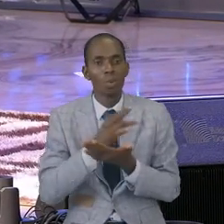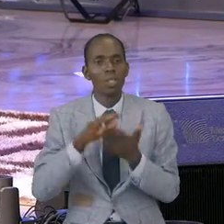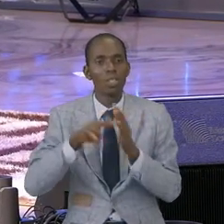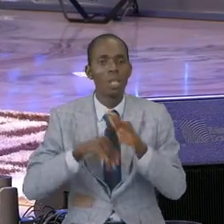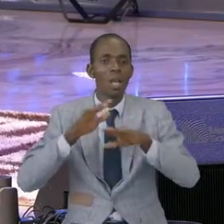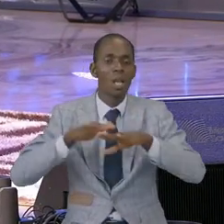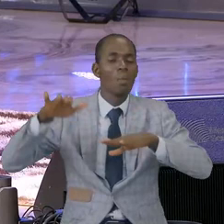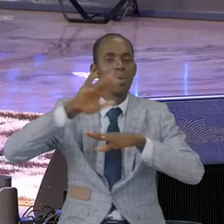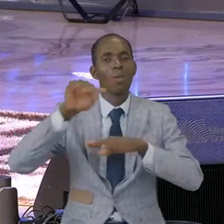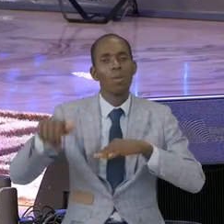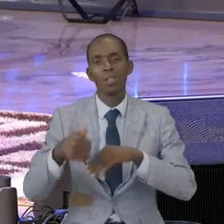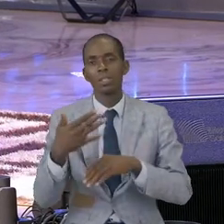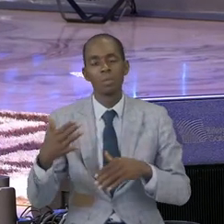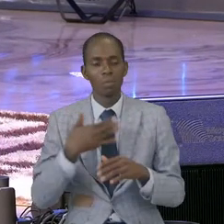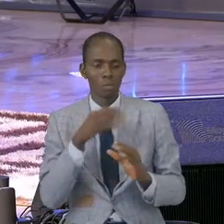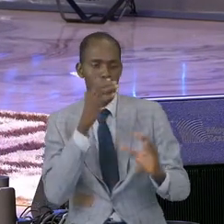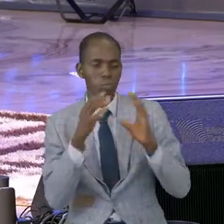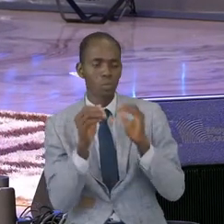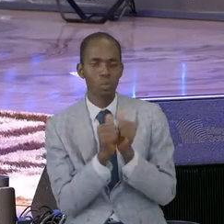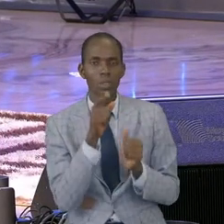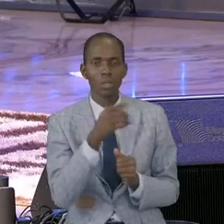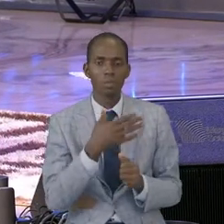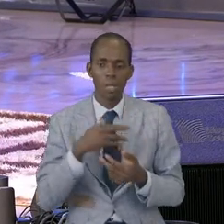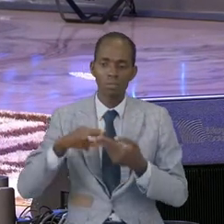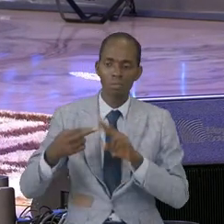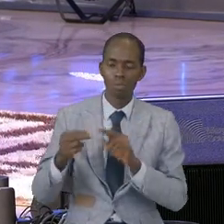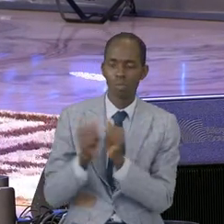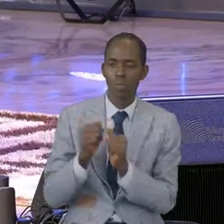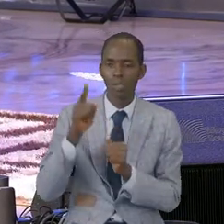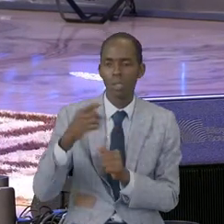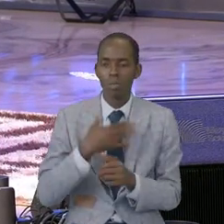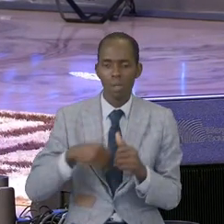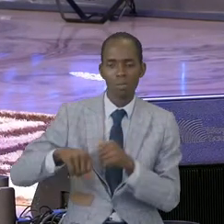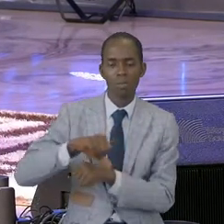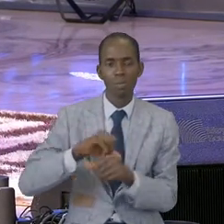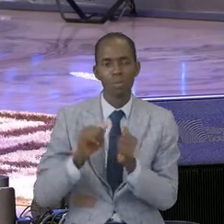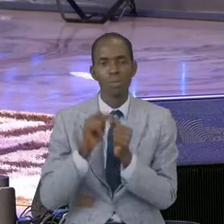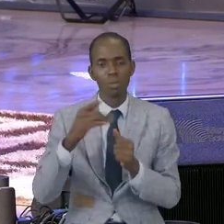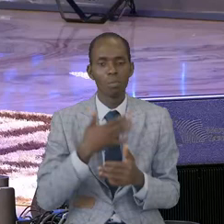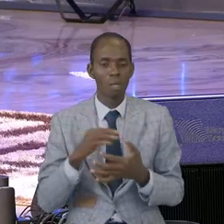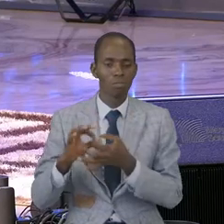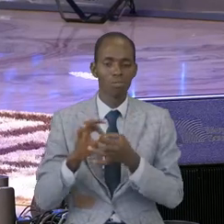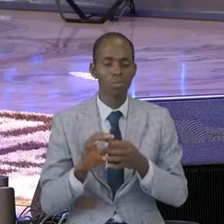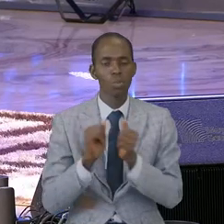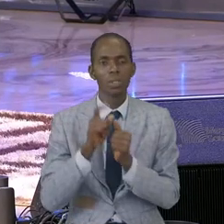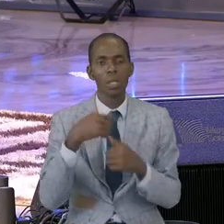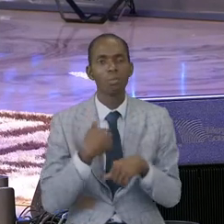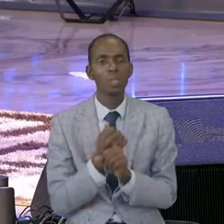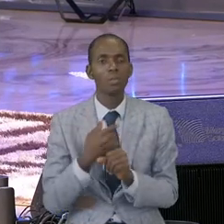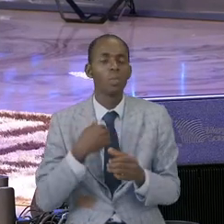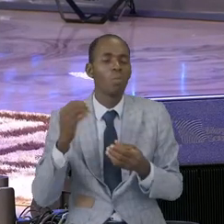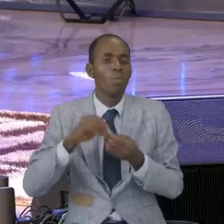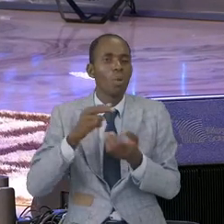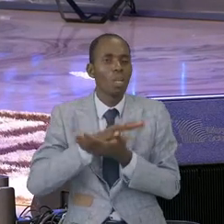My interaction with him, my relationship with her, has made me more conscious of righteousness and